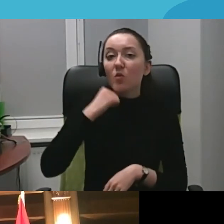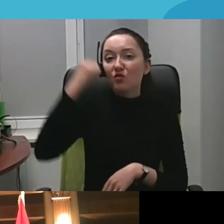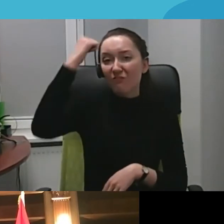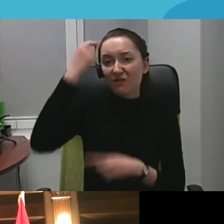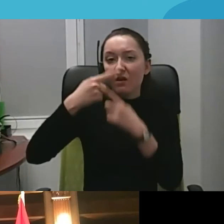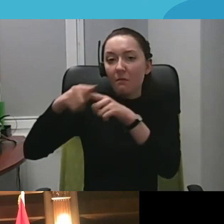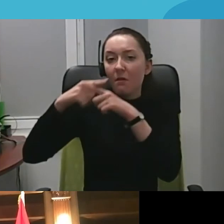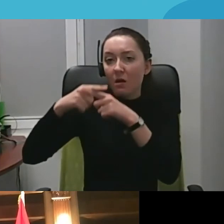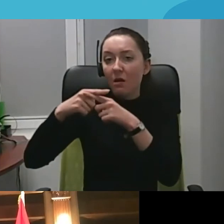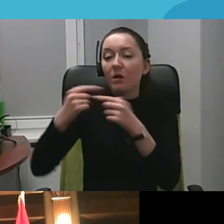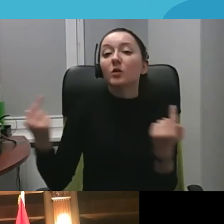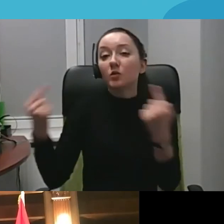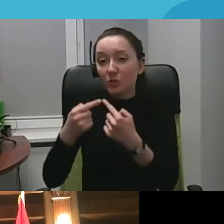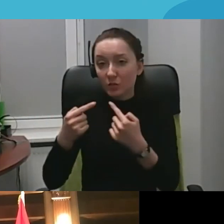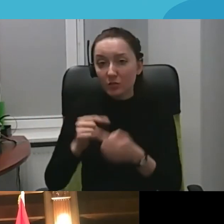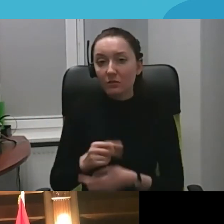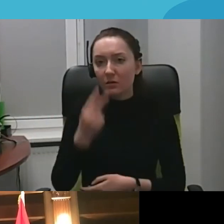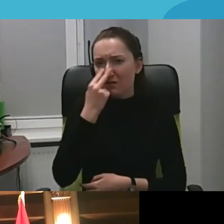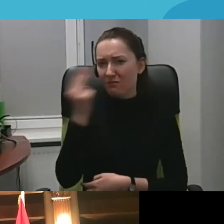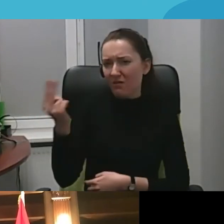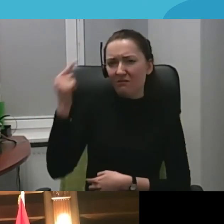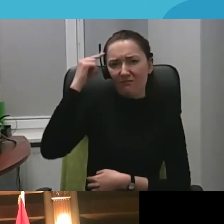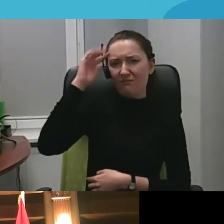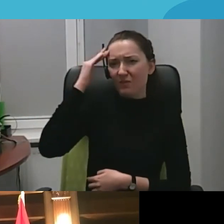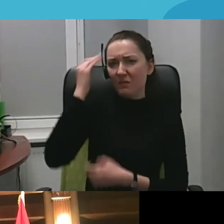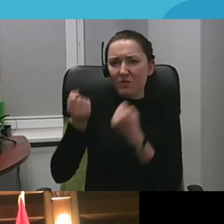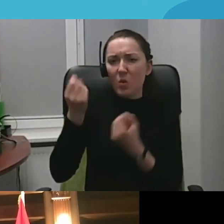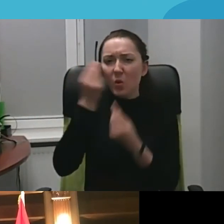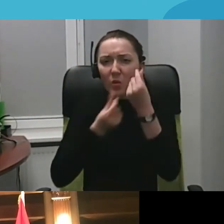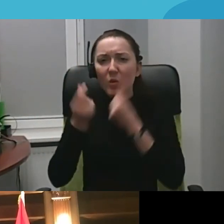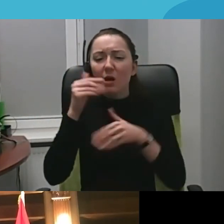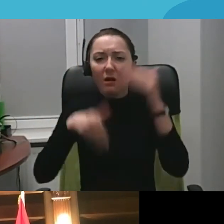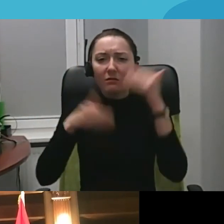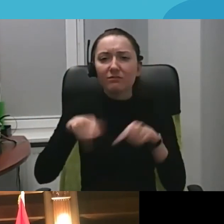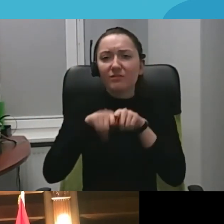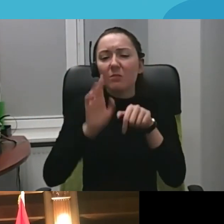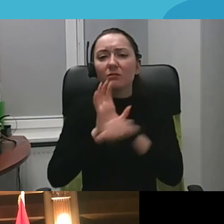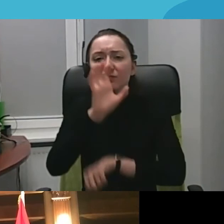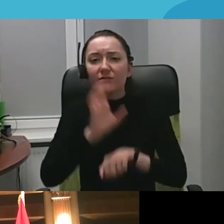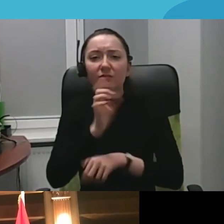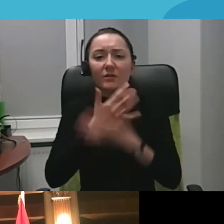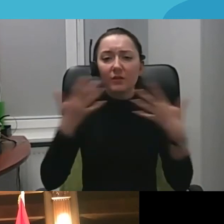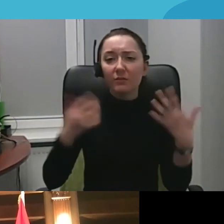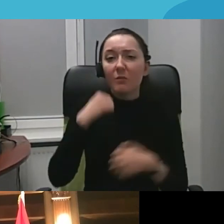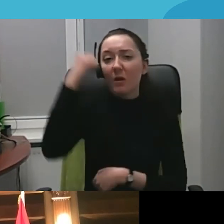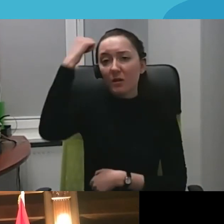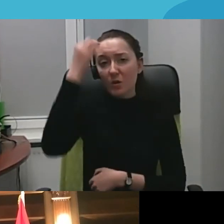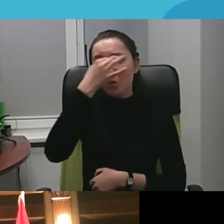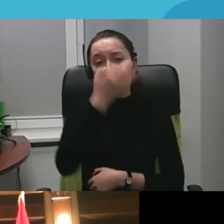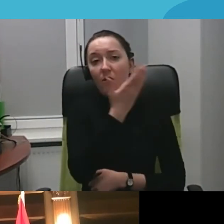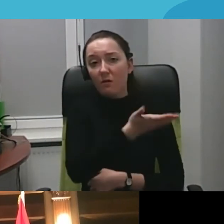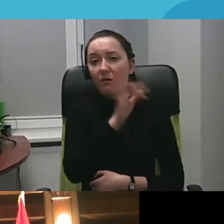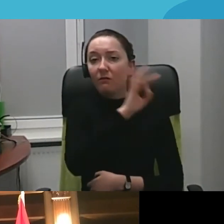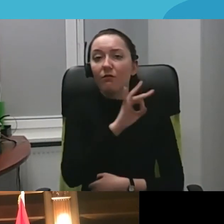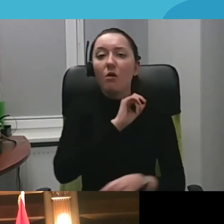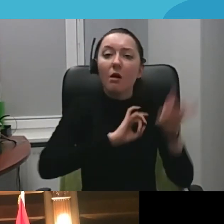over the fraudulent elections and the violent repression that followed. We again thank Professor Benedek for his evidence-based reporting that